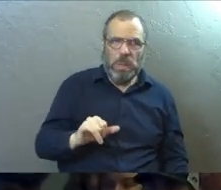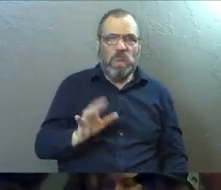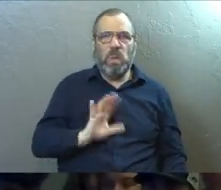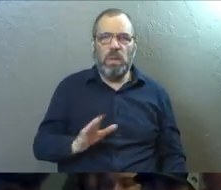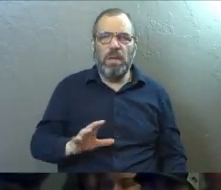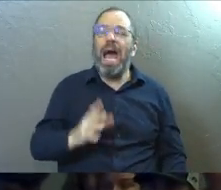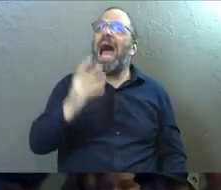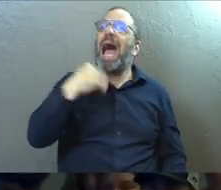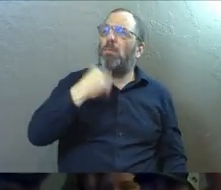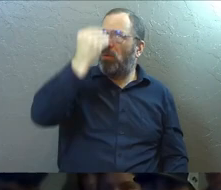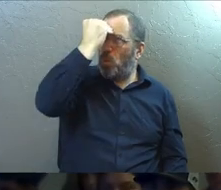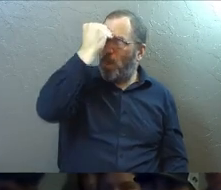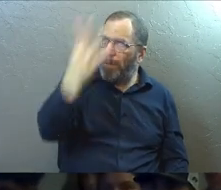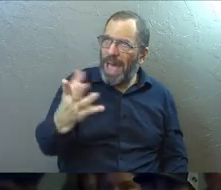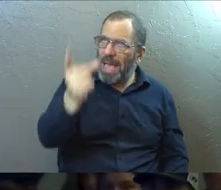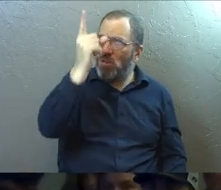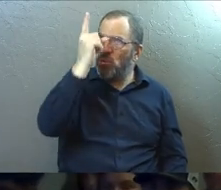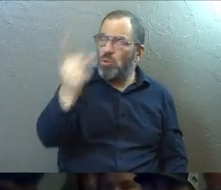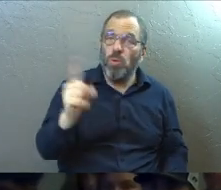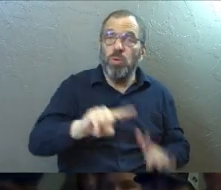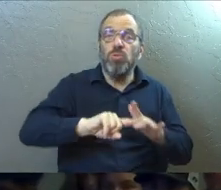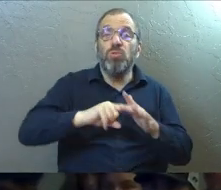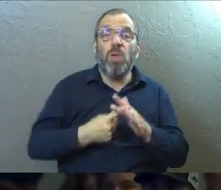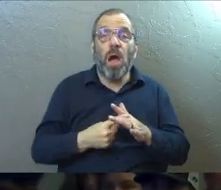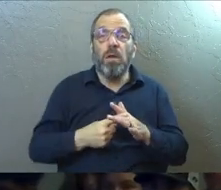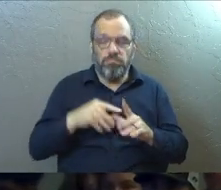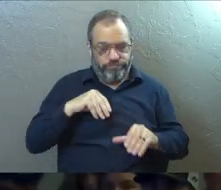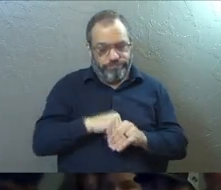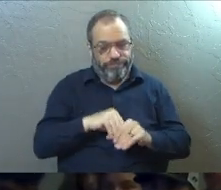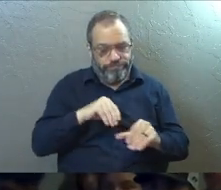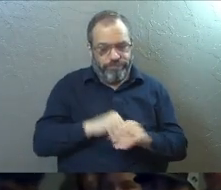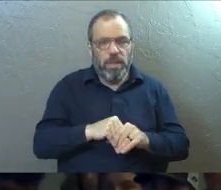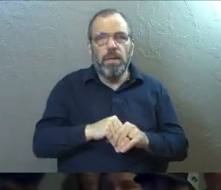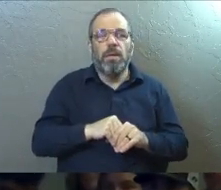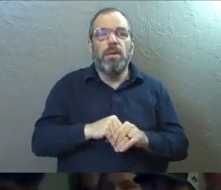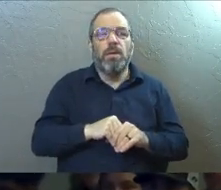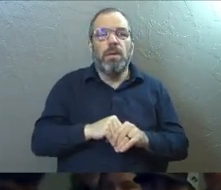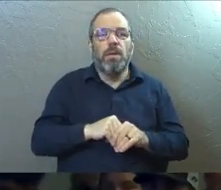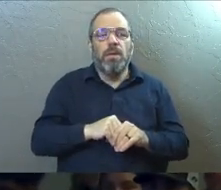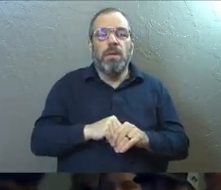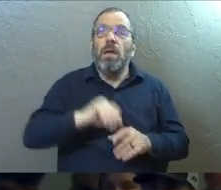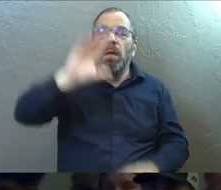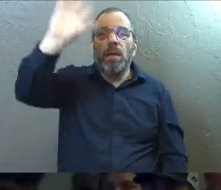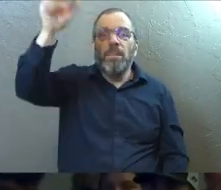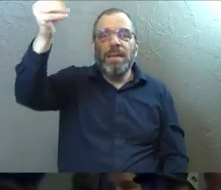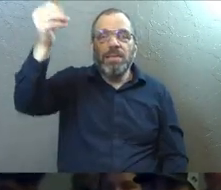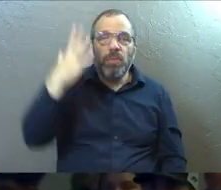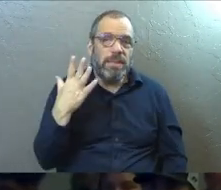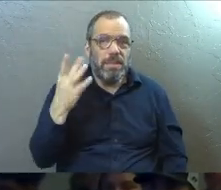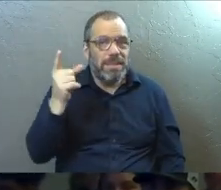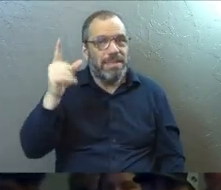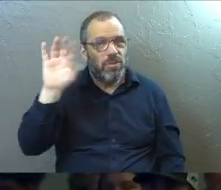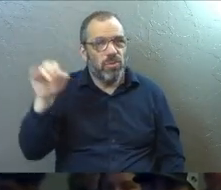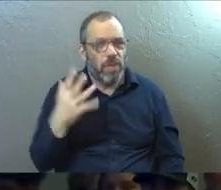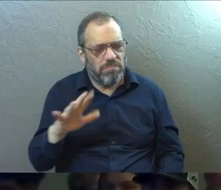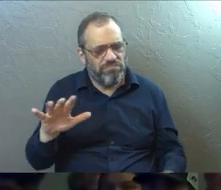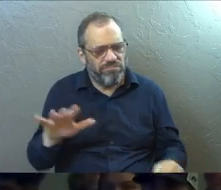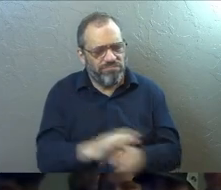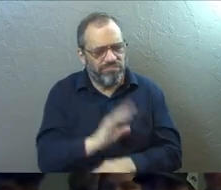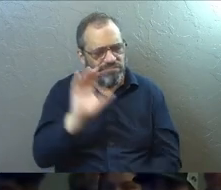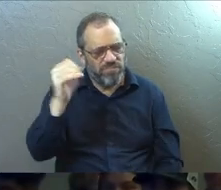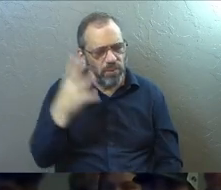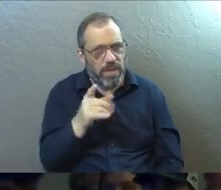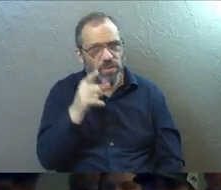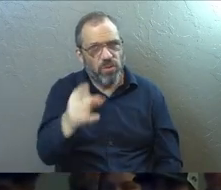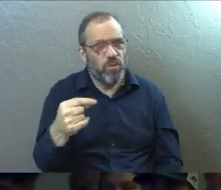that. Lord, I want to obey you. And he begins that process in us. But God is graceful. He is filled with grace for